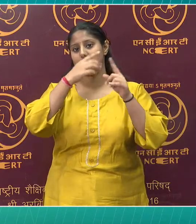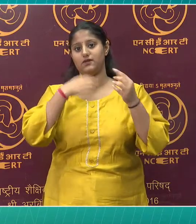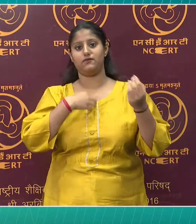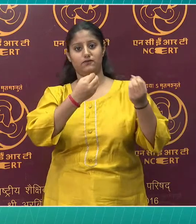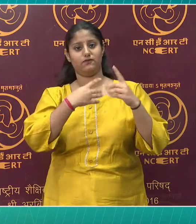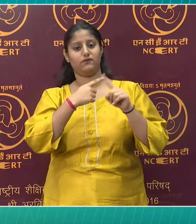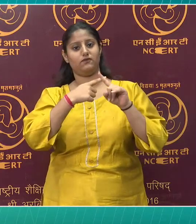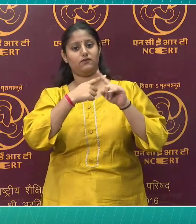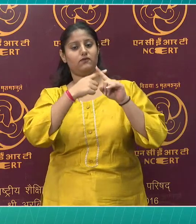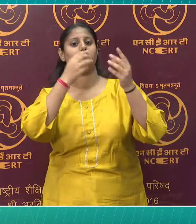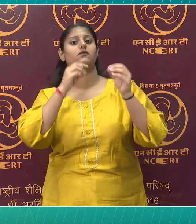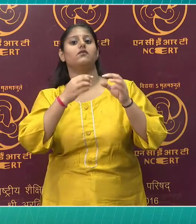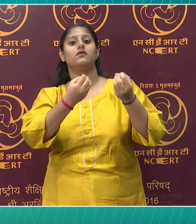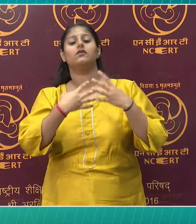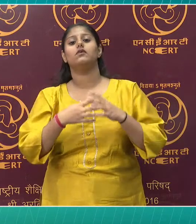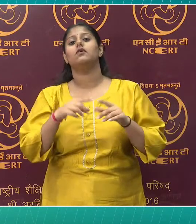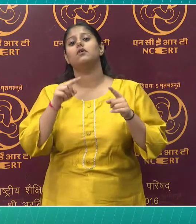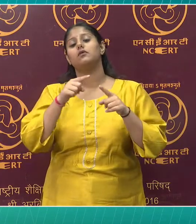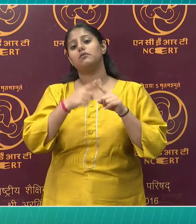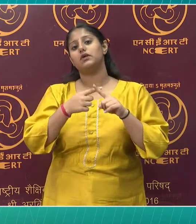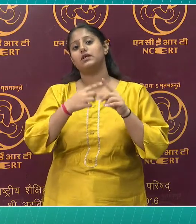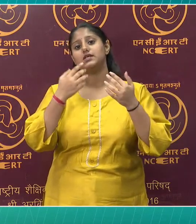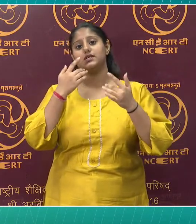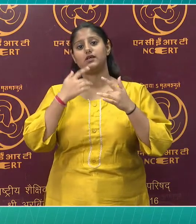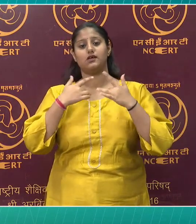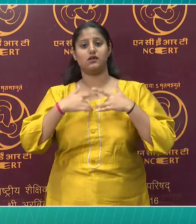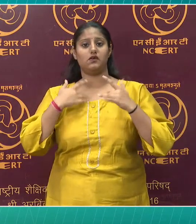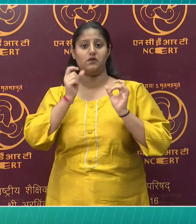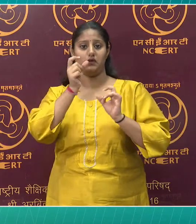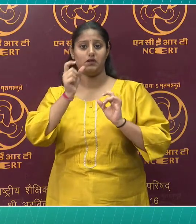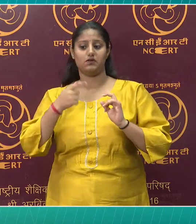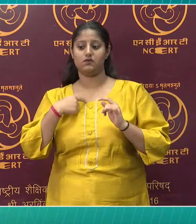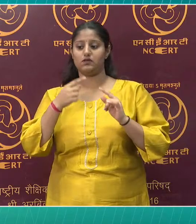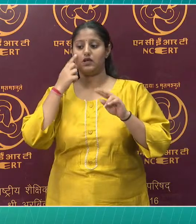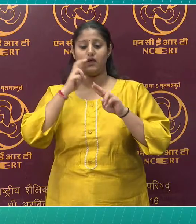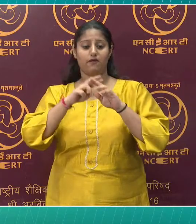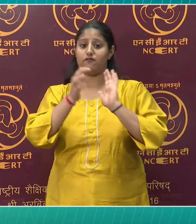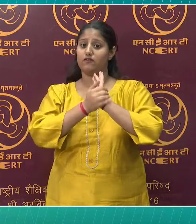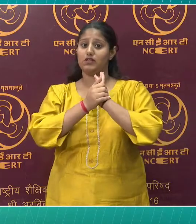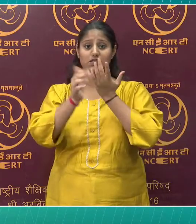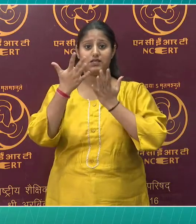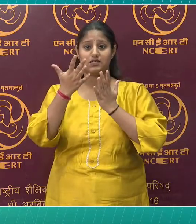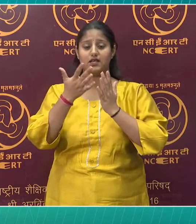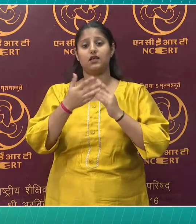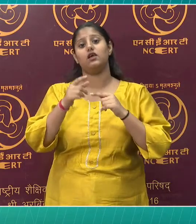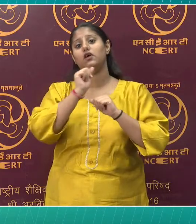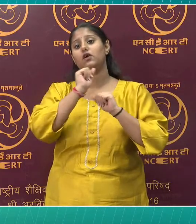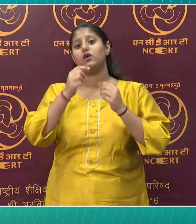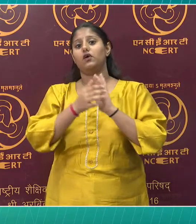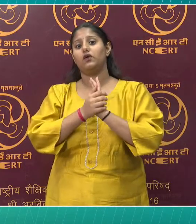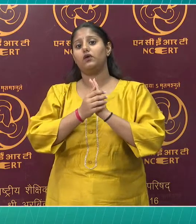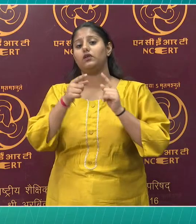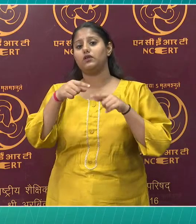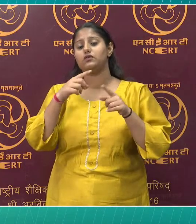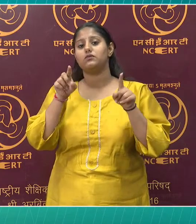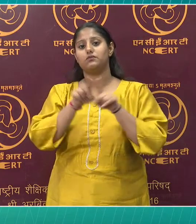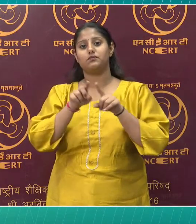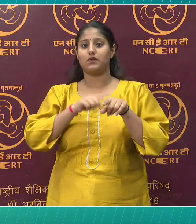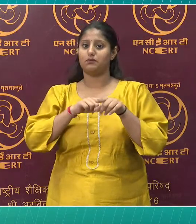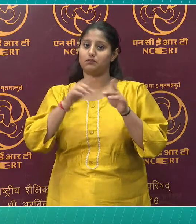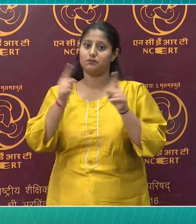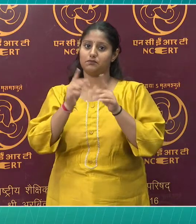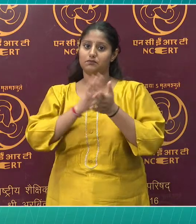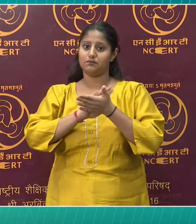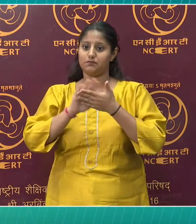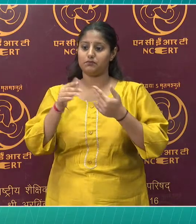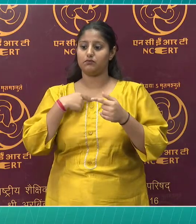towards it, and yes, very interesting words in which you summed it up, that if you don't skill them, you kill right, them. So this is the call of the time, that